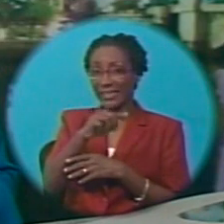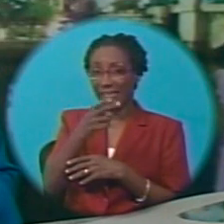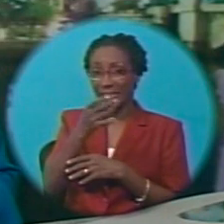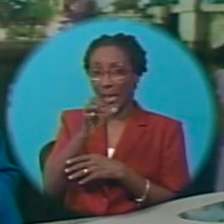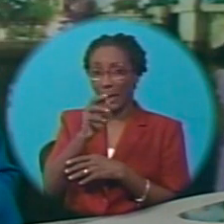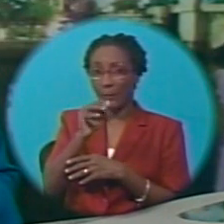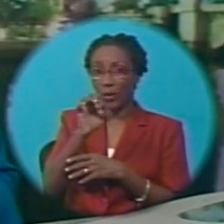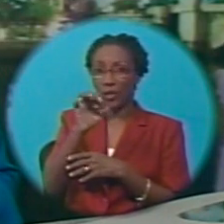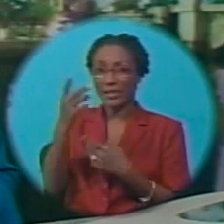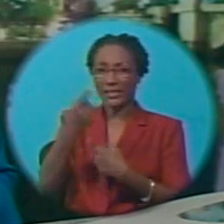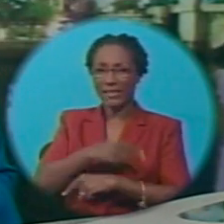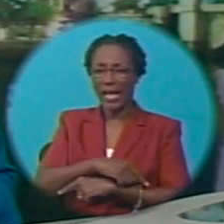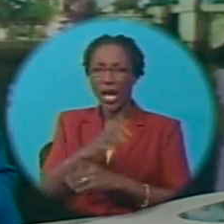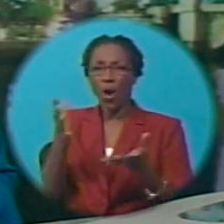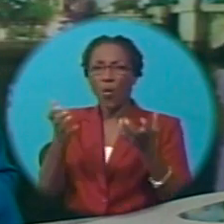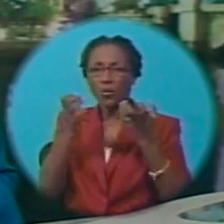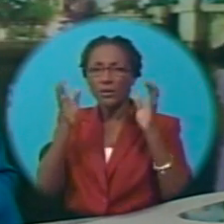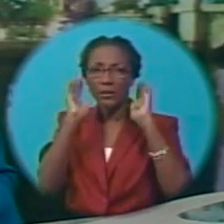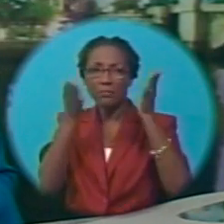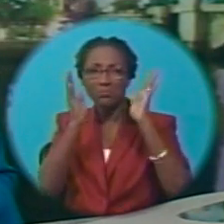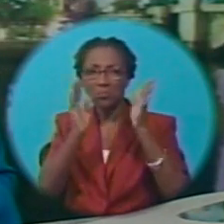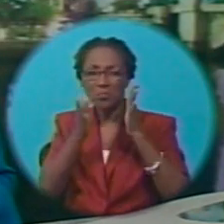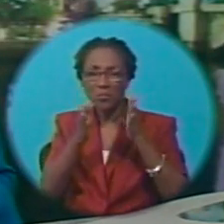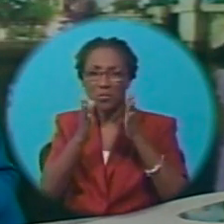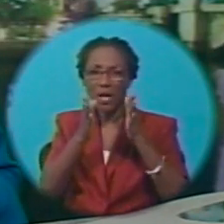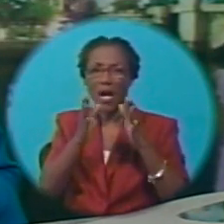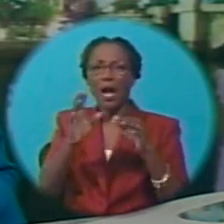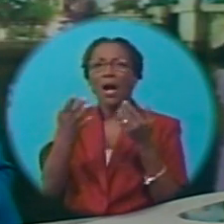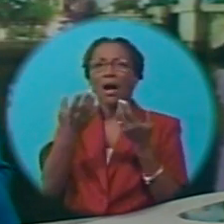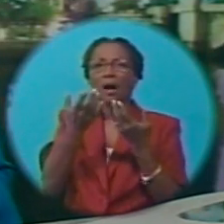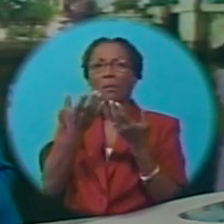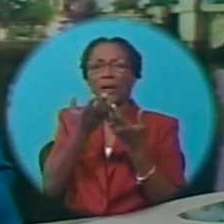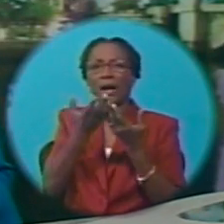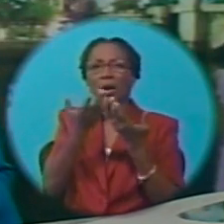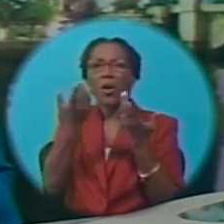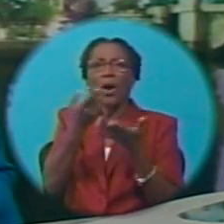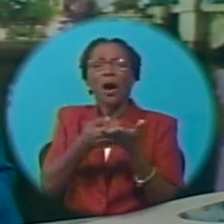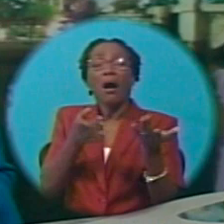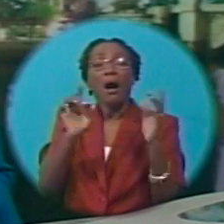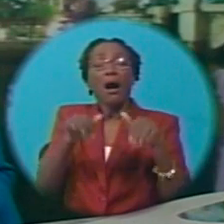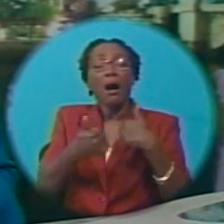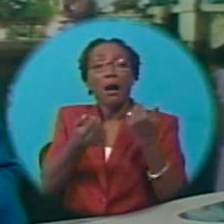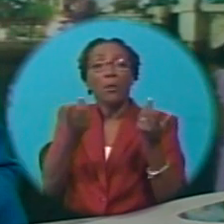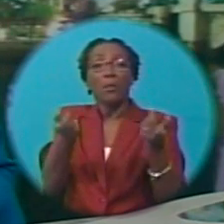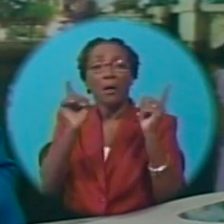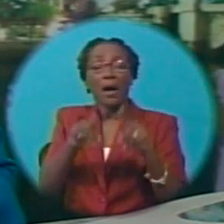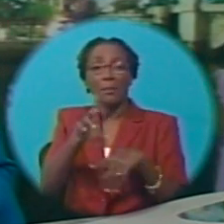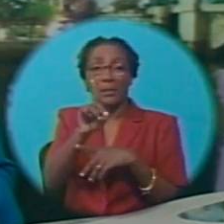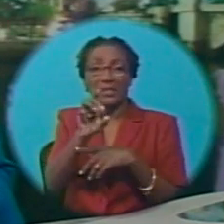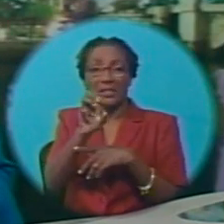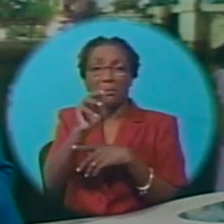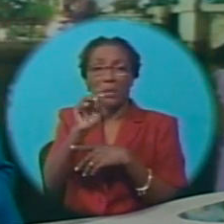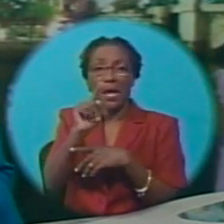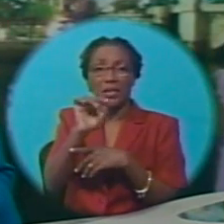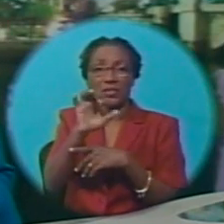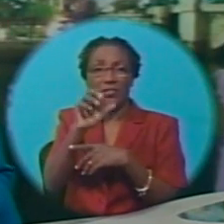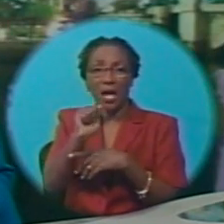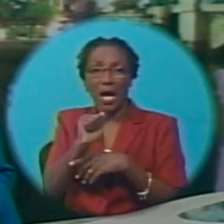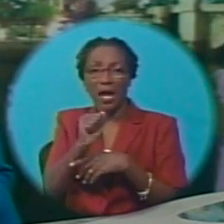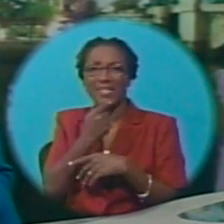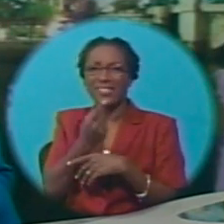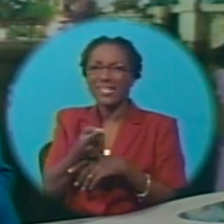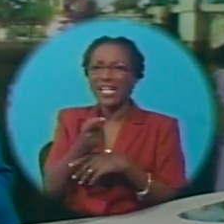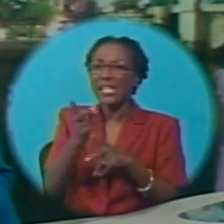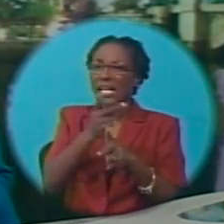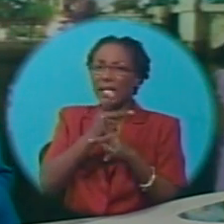raise awareness of the most common cause of dementia. This year's theme is Remember Me. Ms. Burton says caring for a person